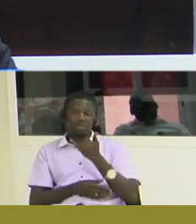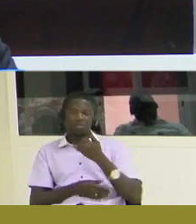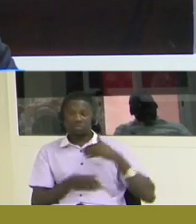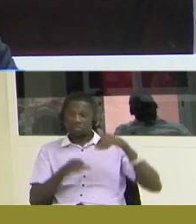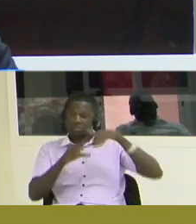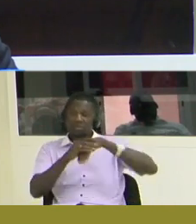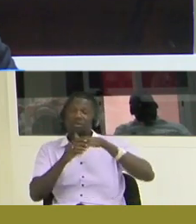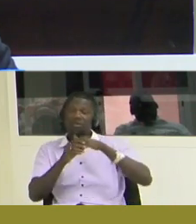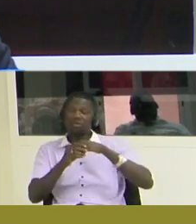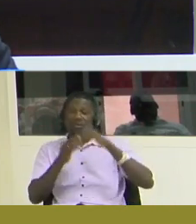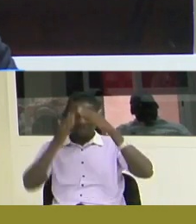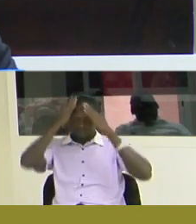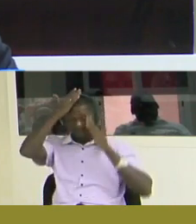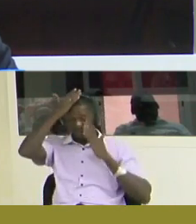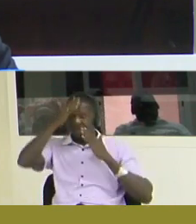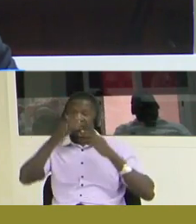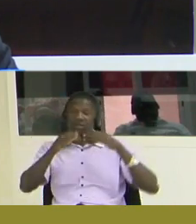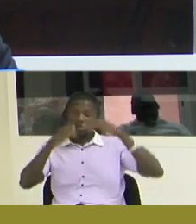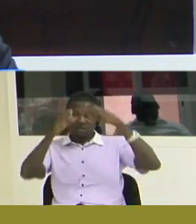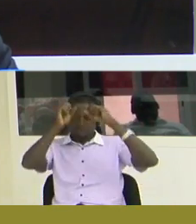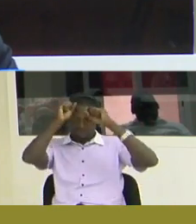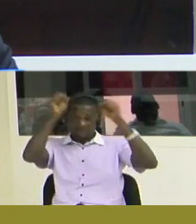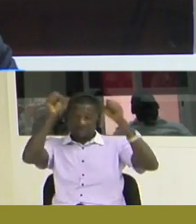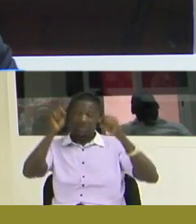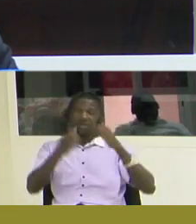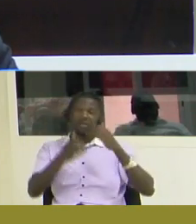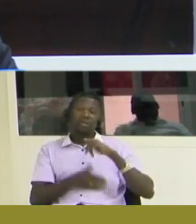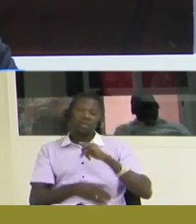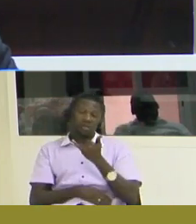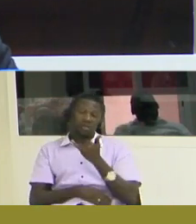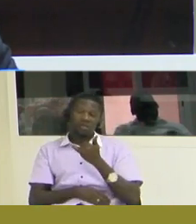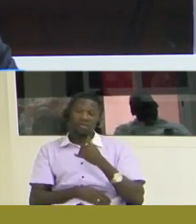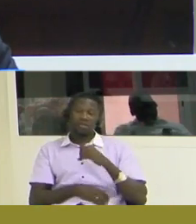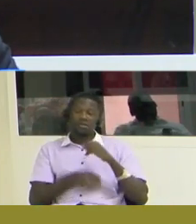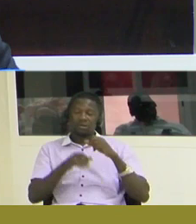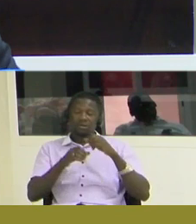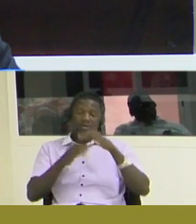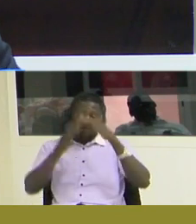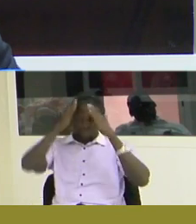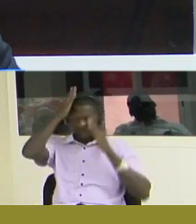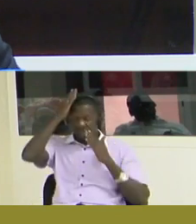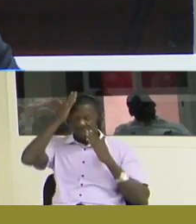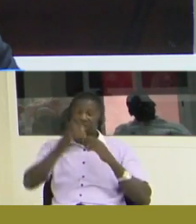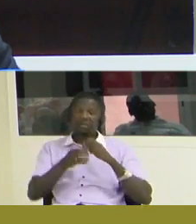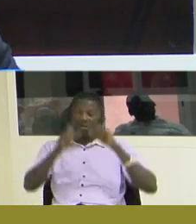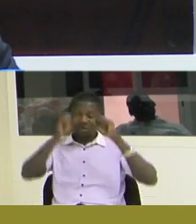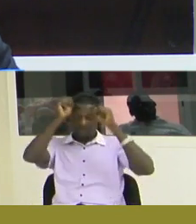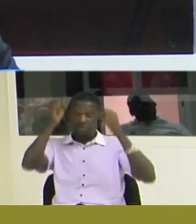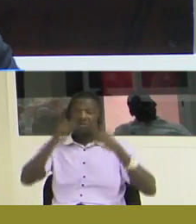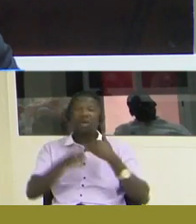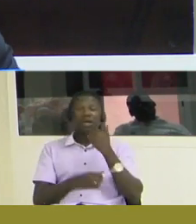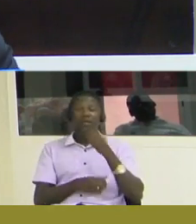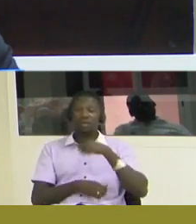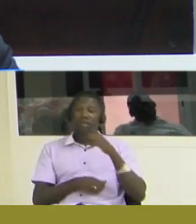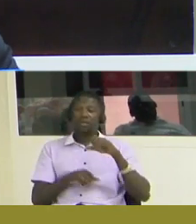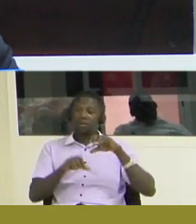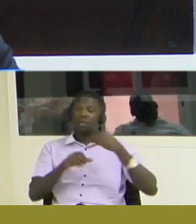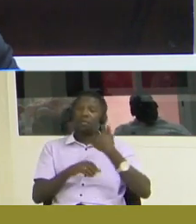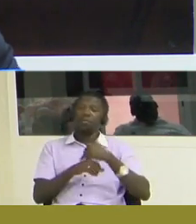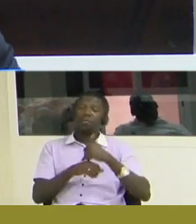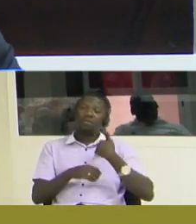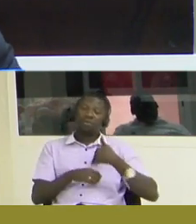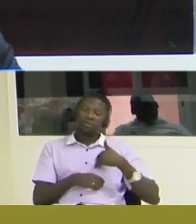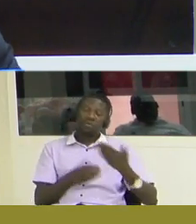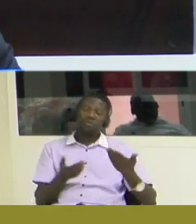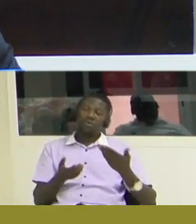yes that military government was asked by civilians to enter into politics and they would support and